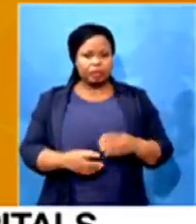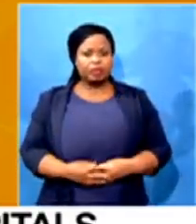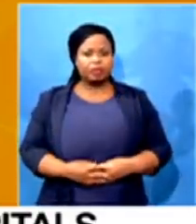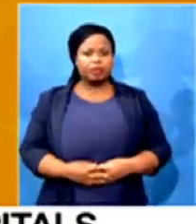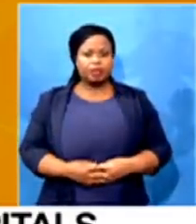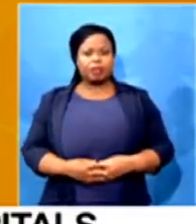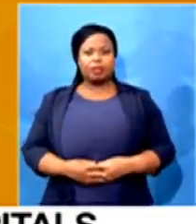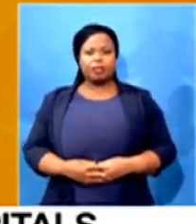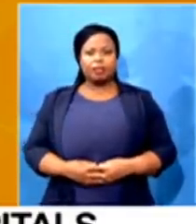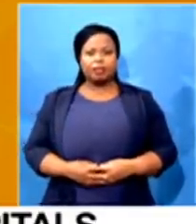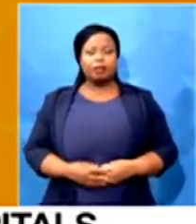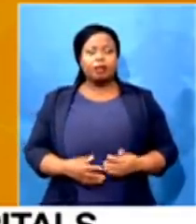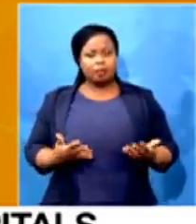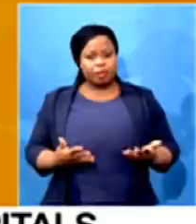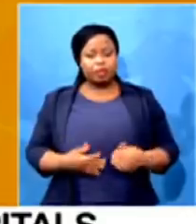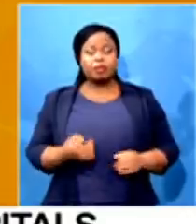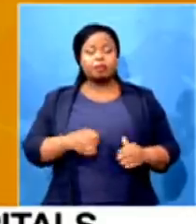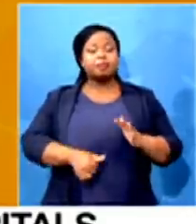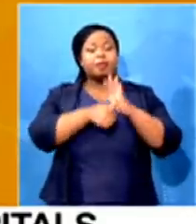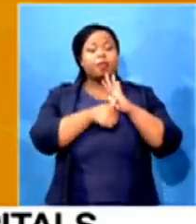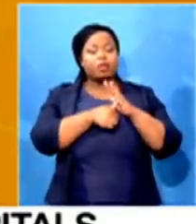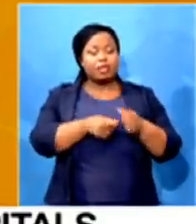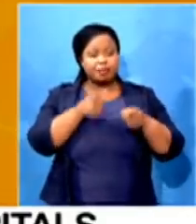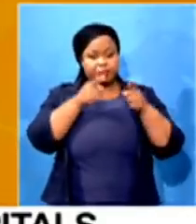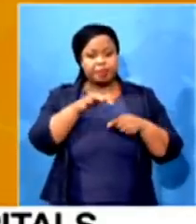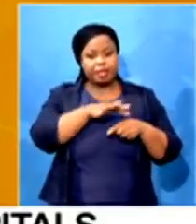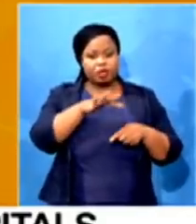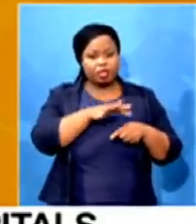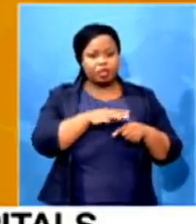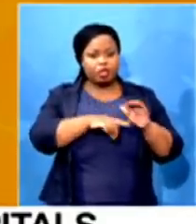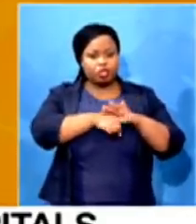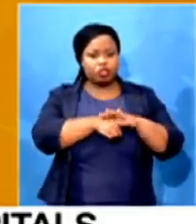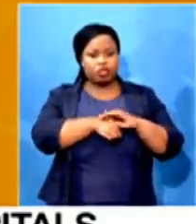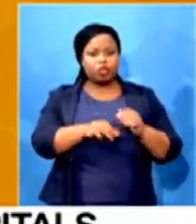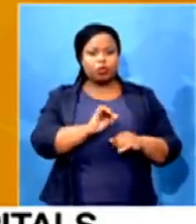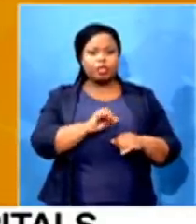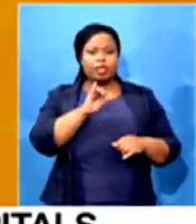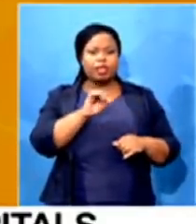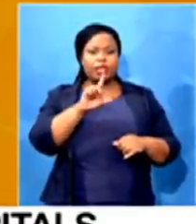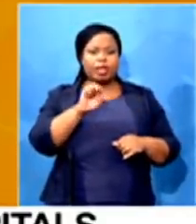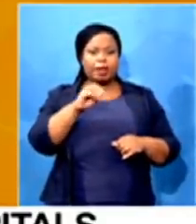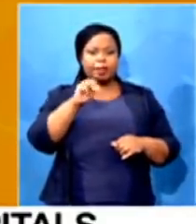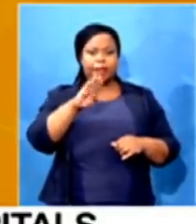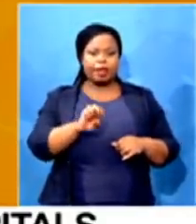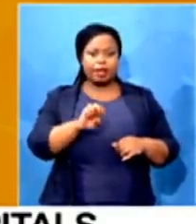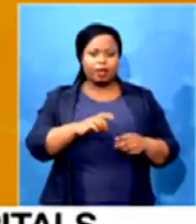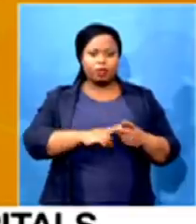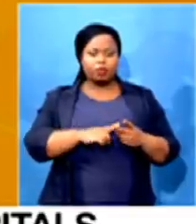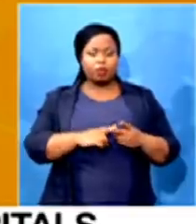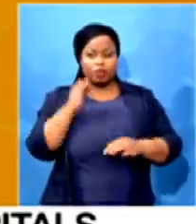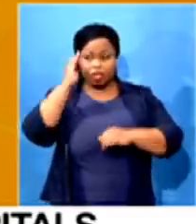of the most serious hotspot by district is Ilembe, according to national